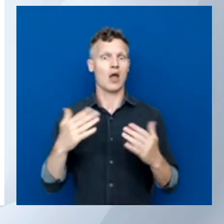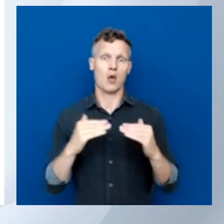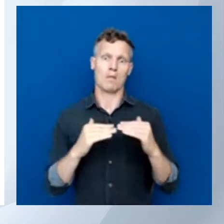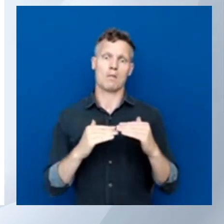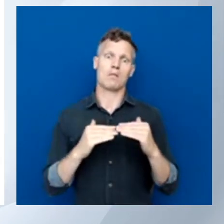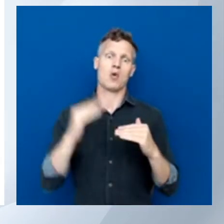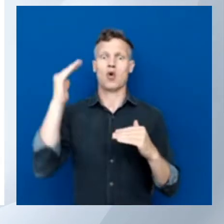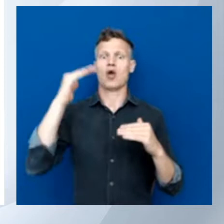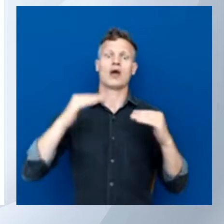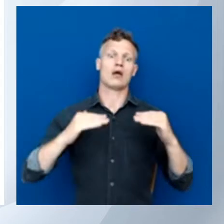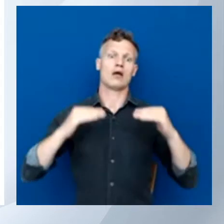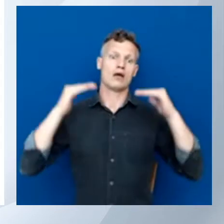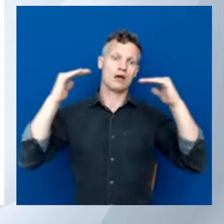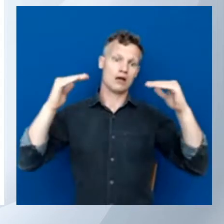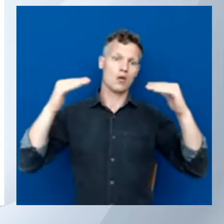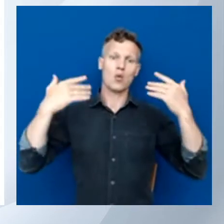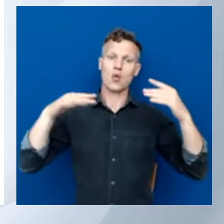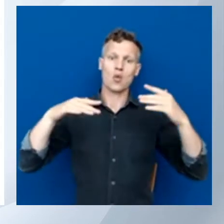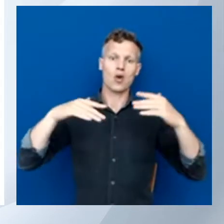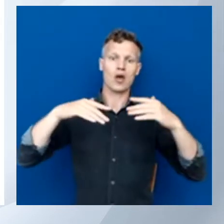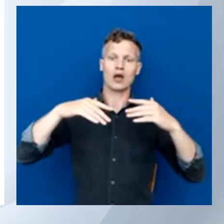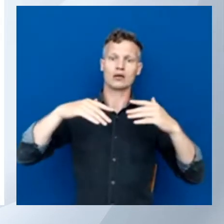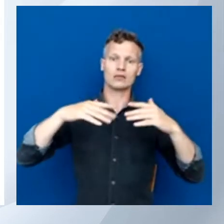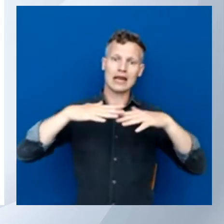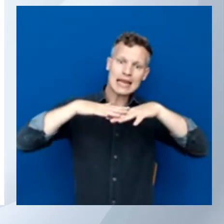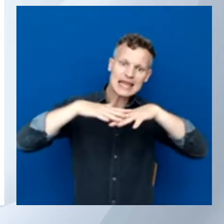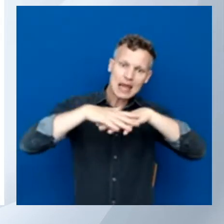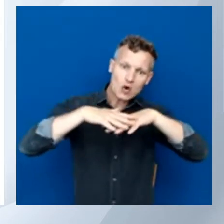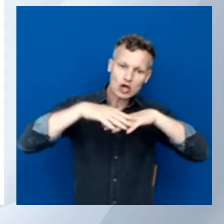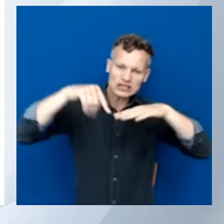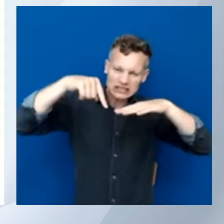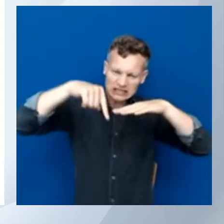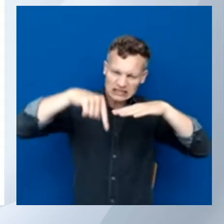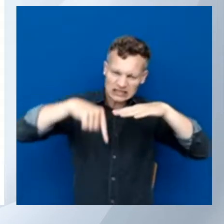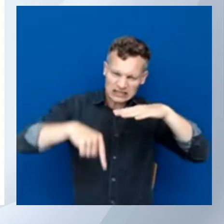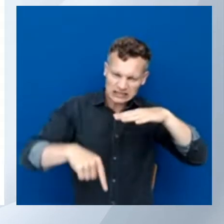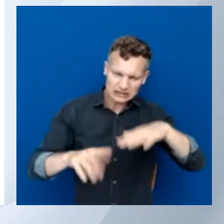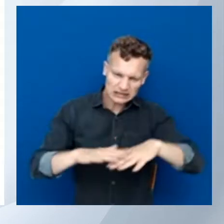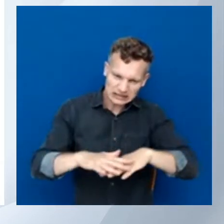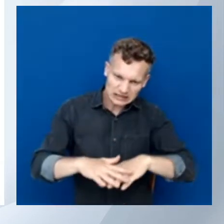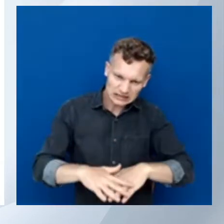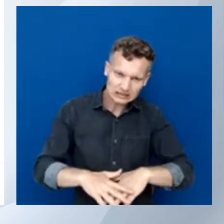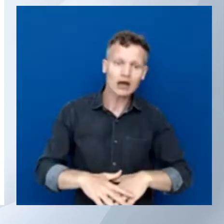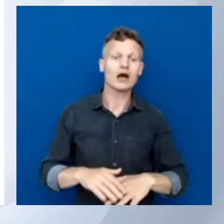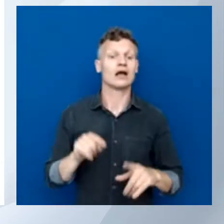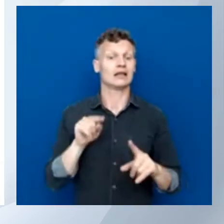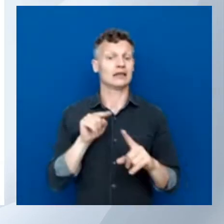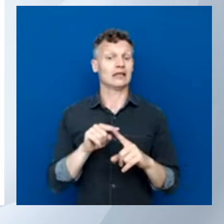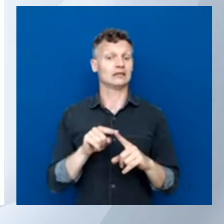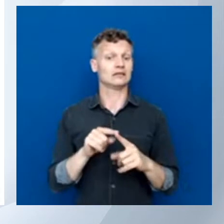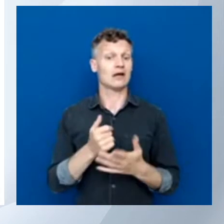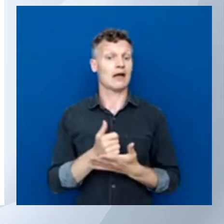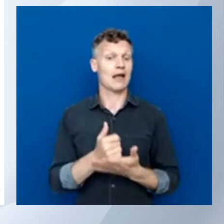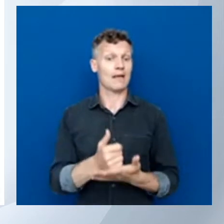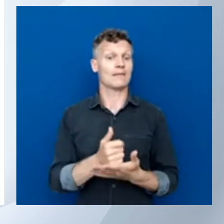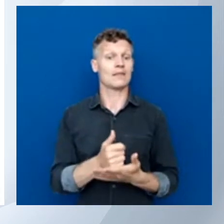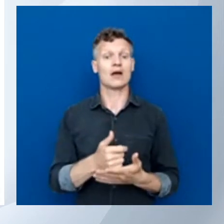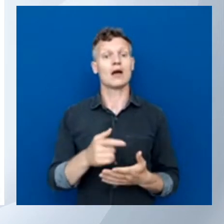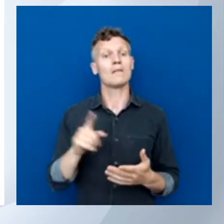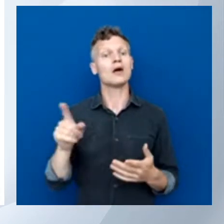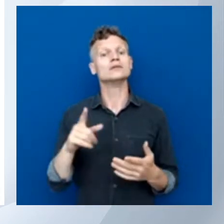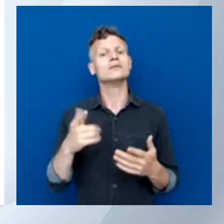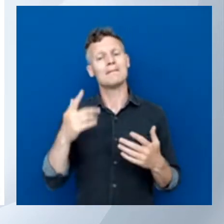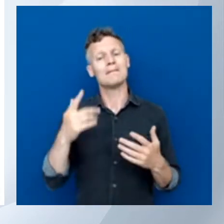these models have high accuracies on NLP tasks. However, they are black box models, and their decisions